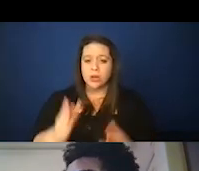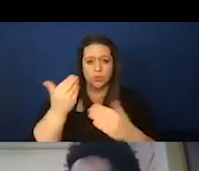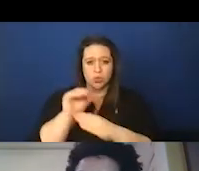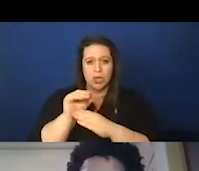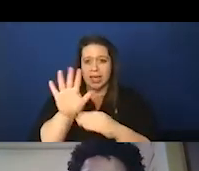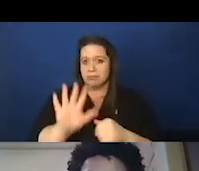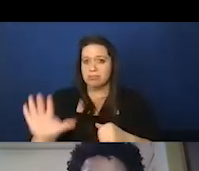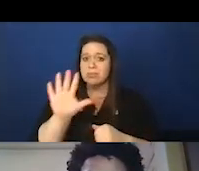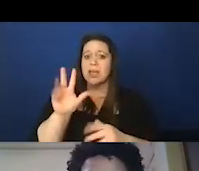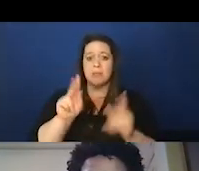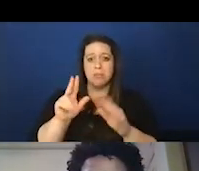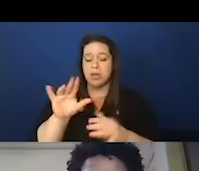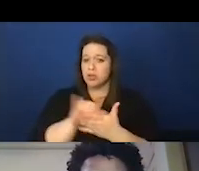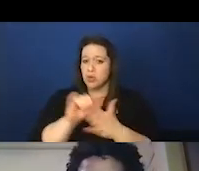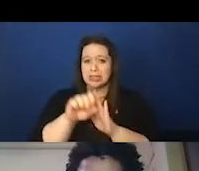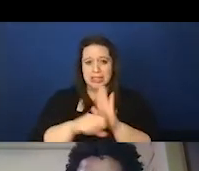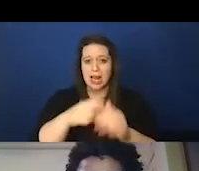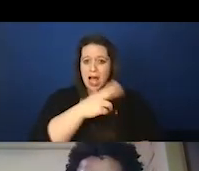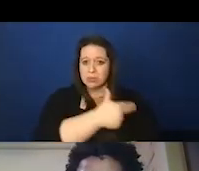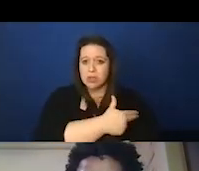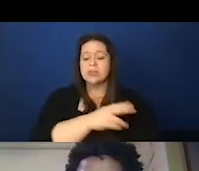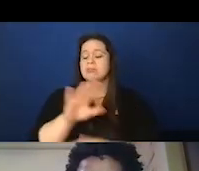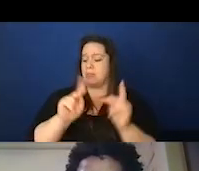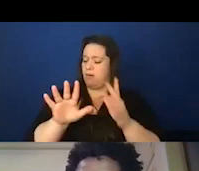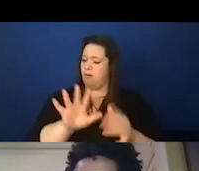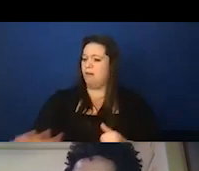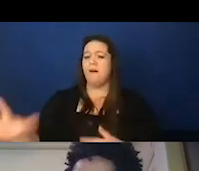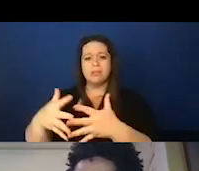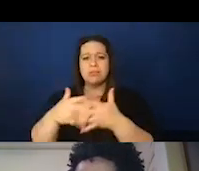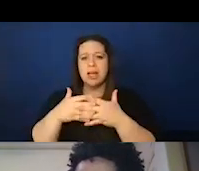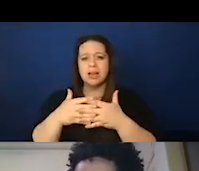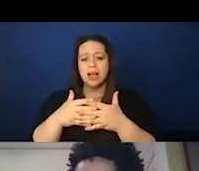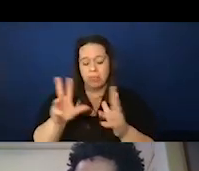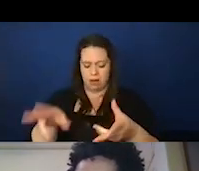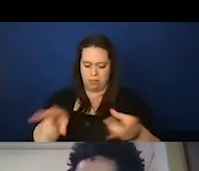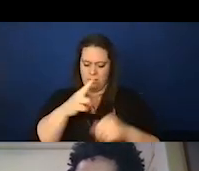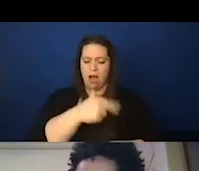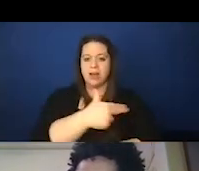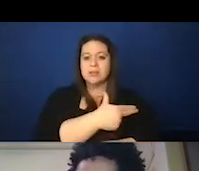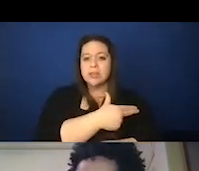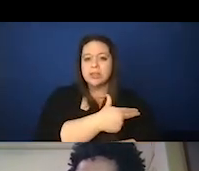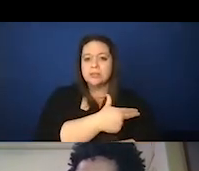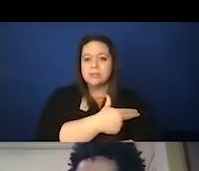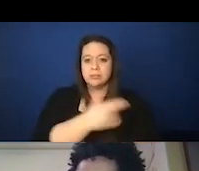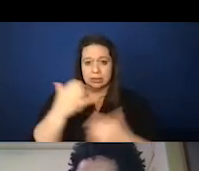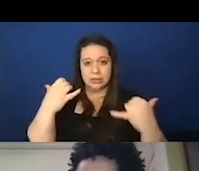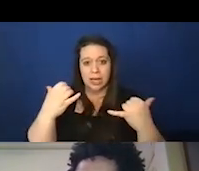country who felt just as that questioner just mentioned, oh, I can't possibly get it. And guess what? They did.